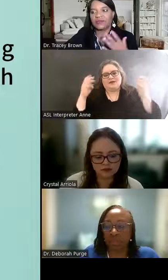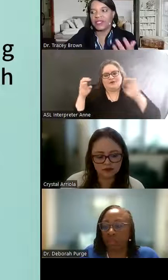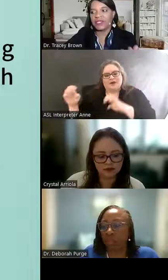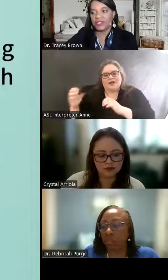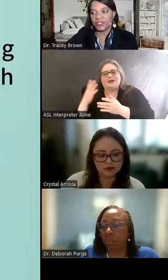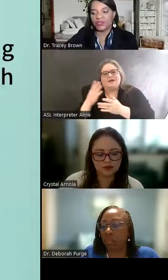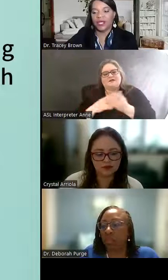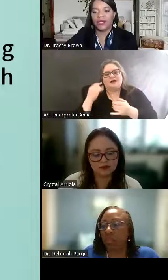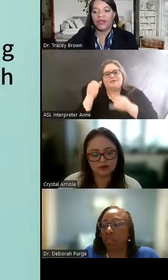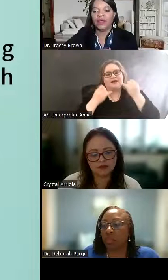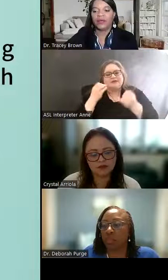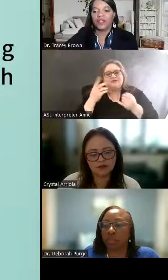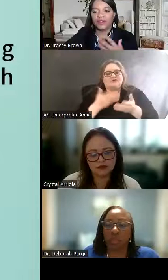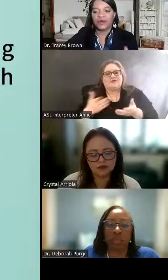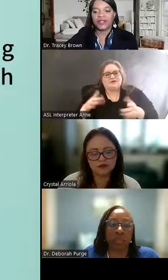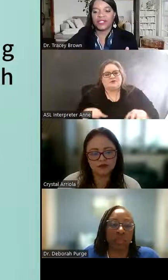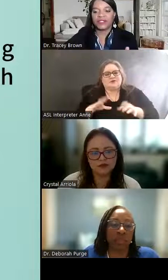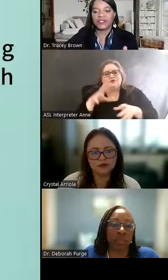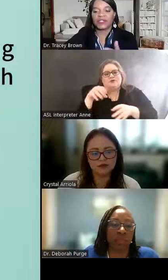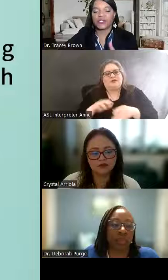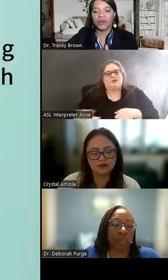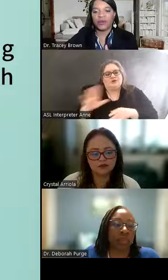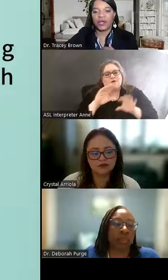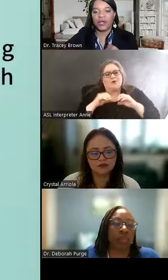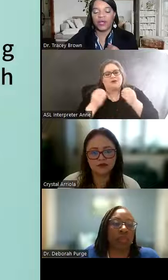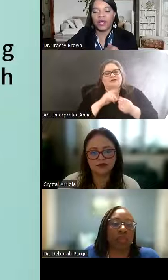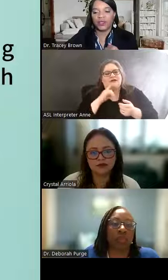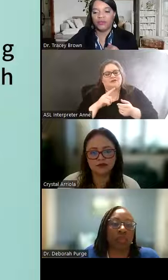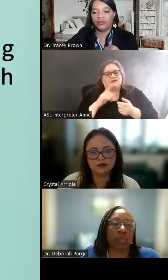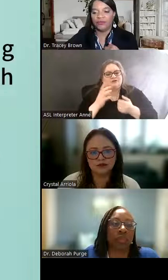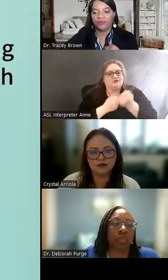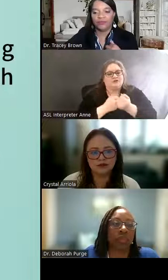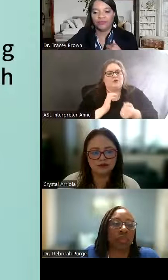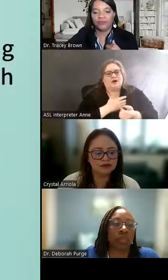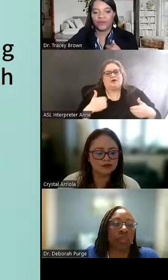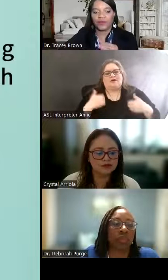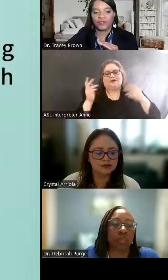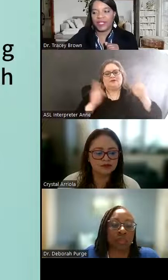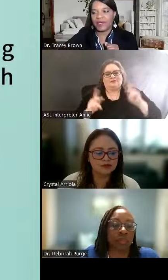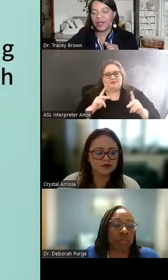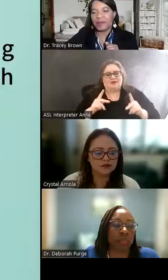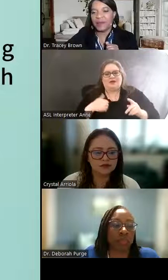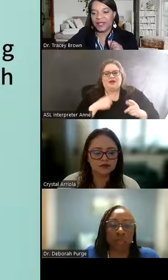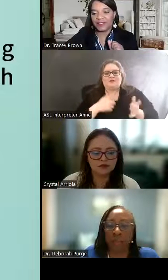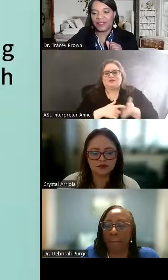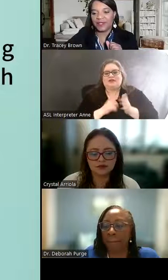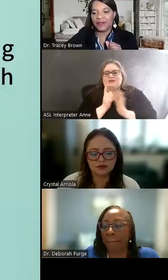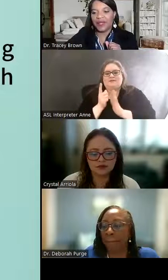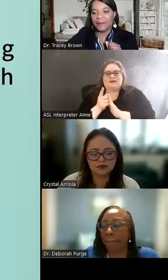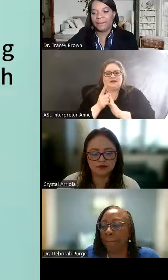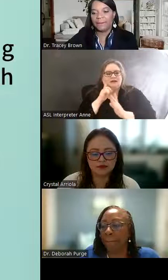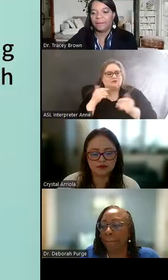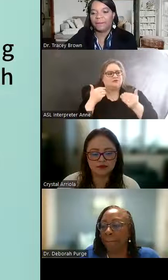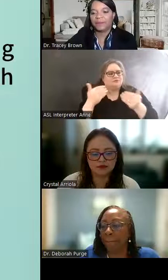ideas or some things you're doing within your organization to support our youth? And so we'll just take about a minute to let you do